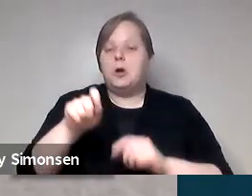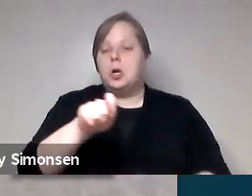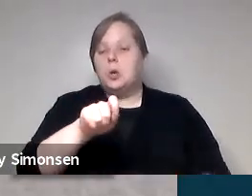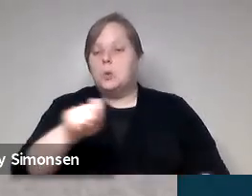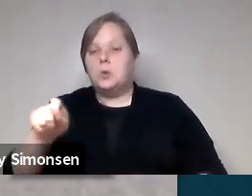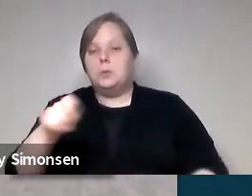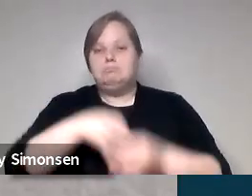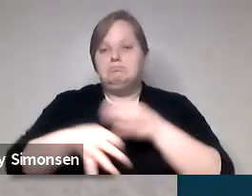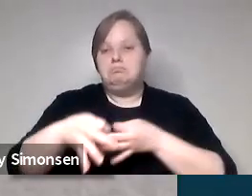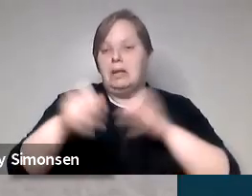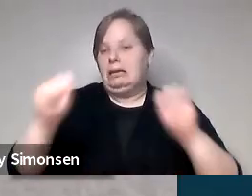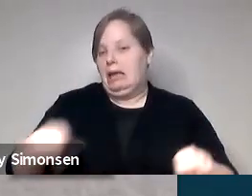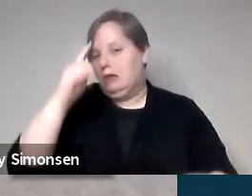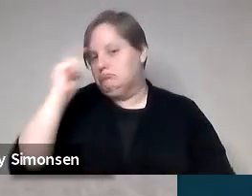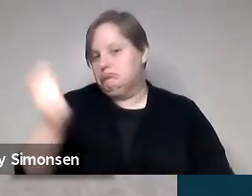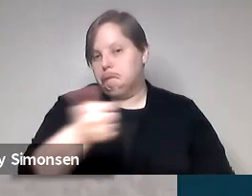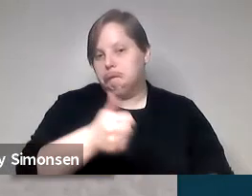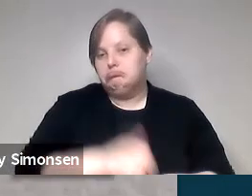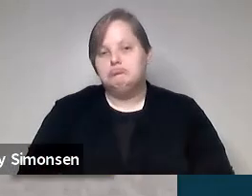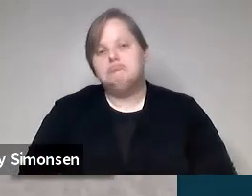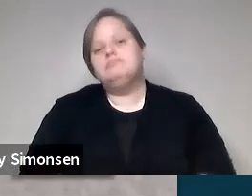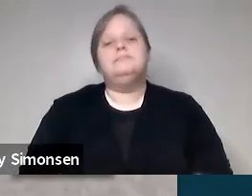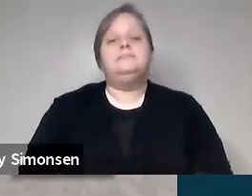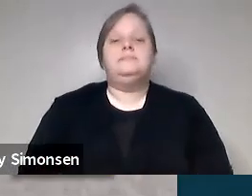So there's another option right there.